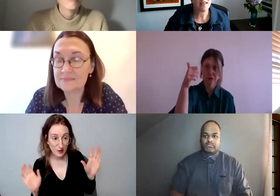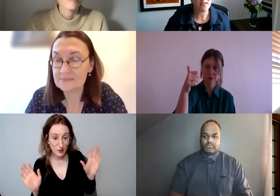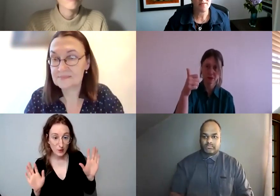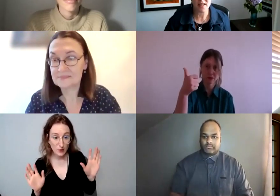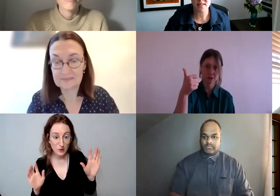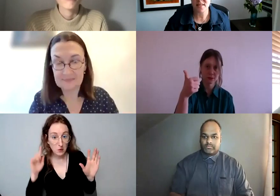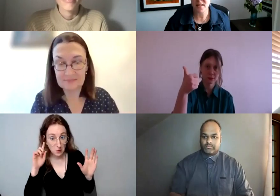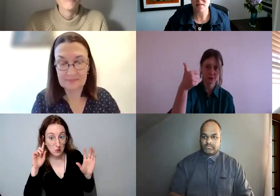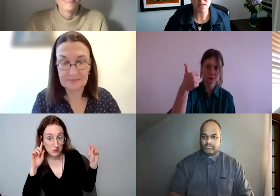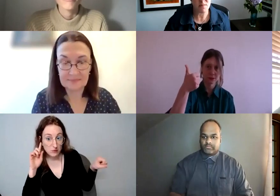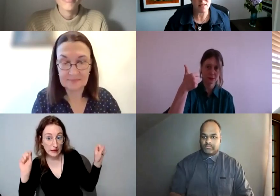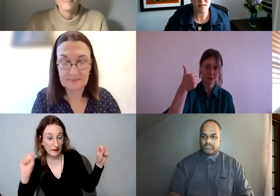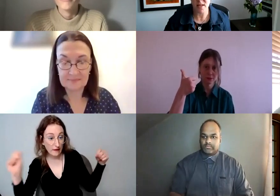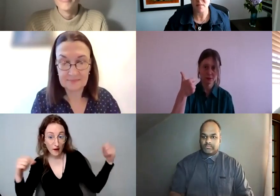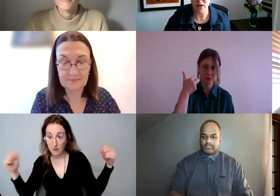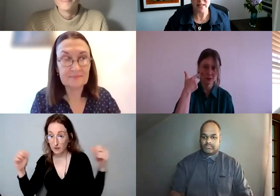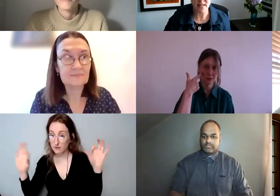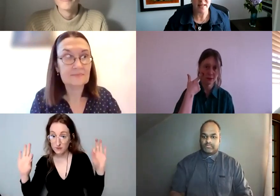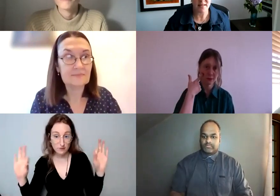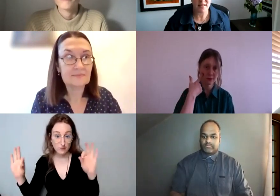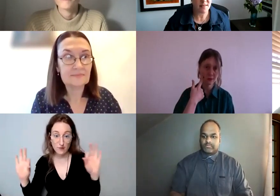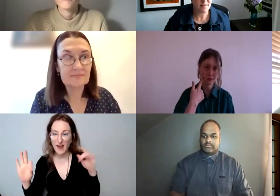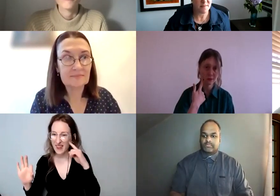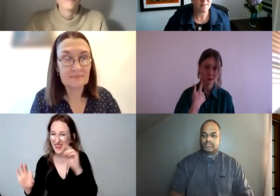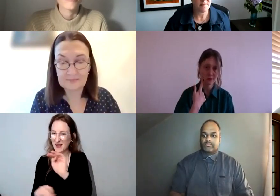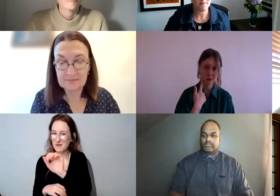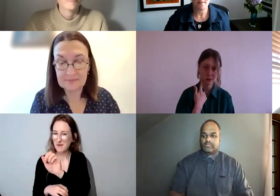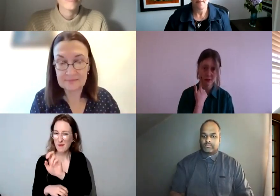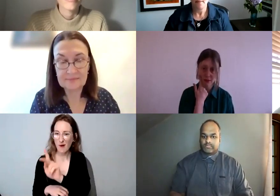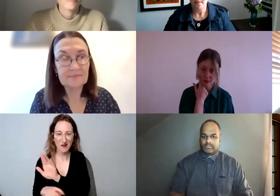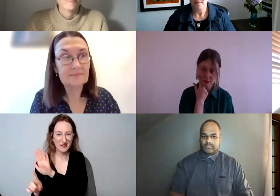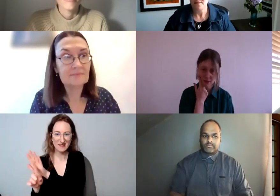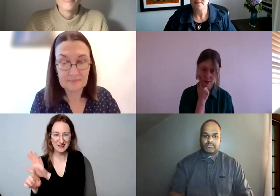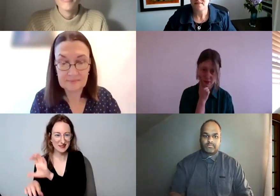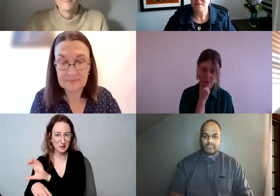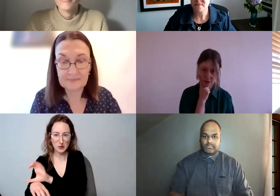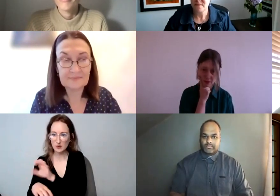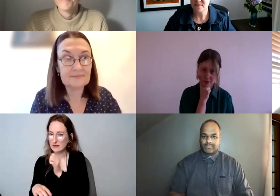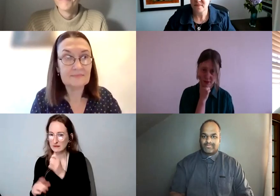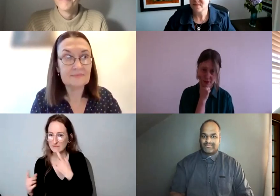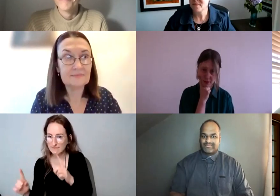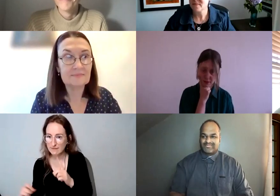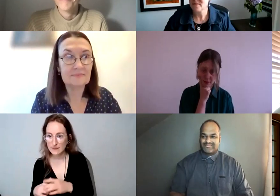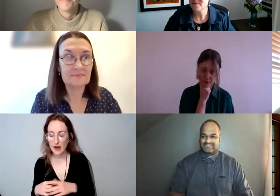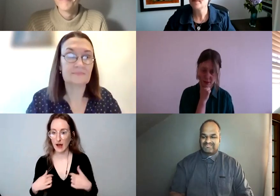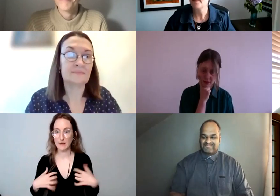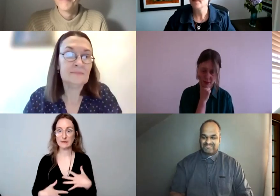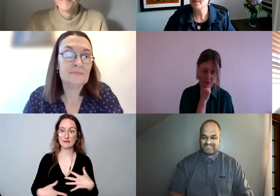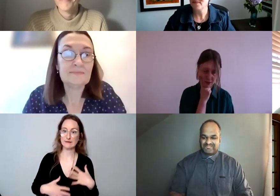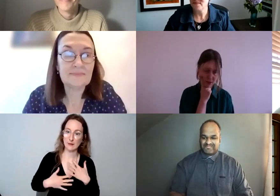I can hear you fine, Tatiana. Okay, thank you, sir. Something on Mark's end. Okay, thank you. I was really worried for a moment.